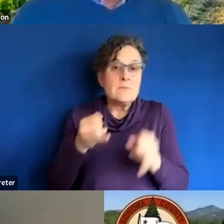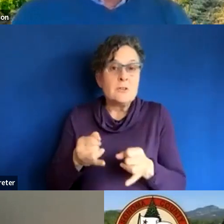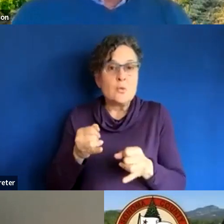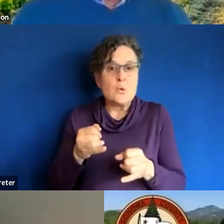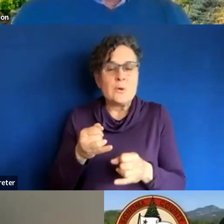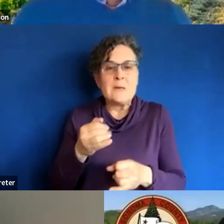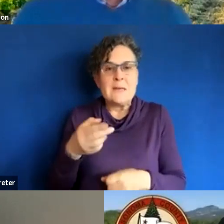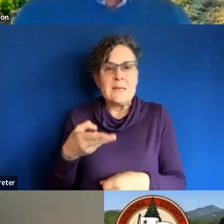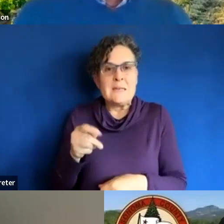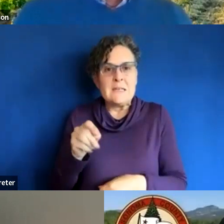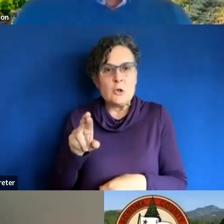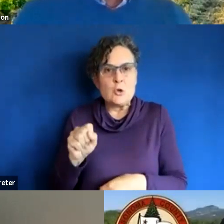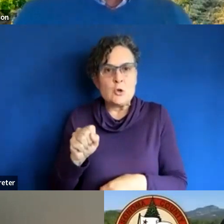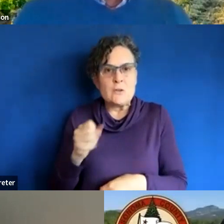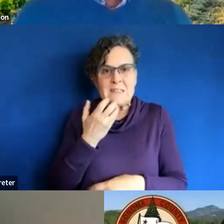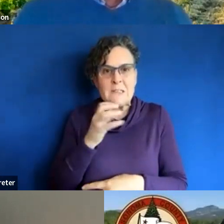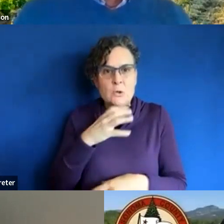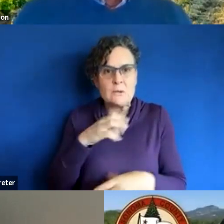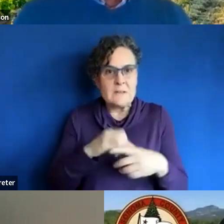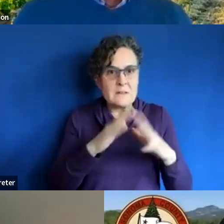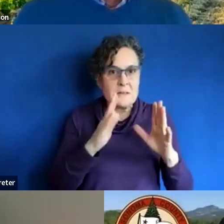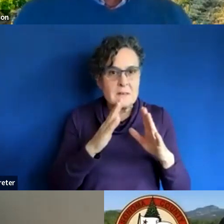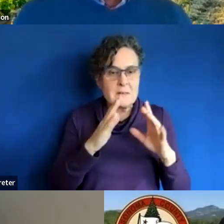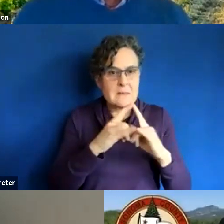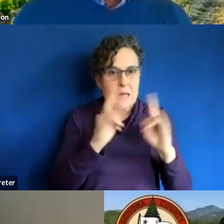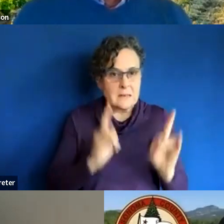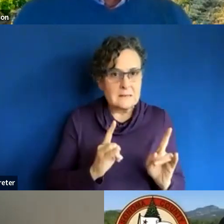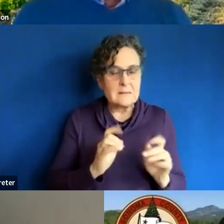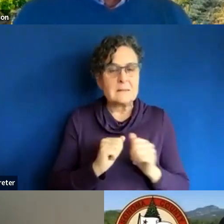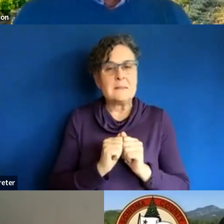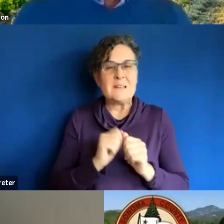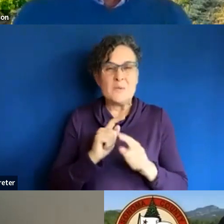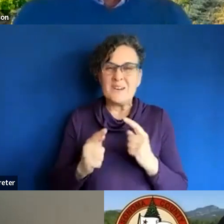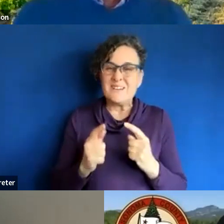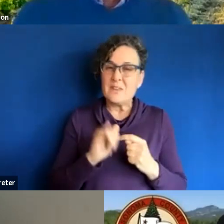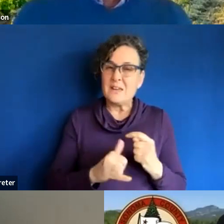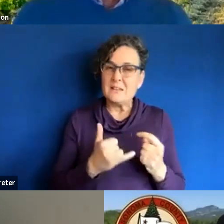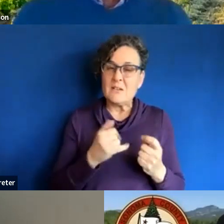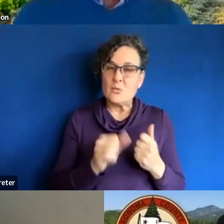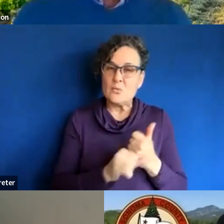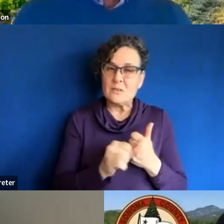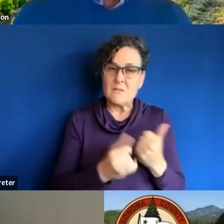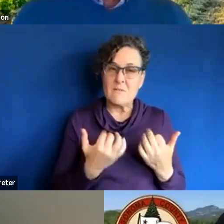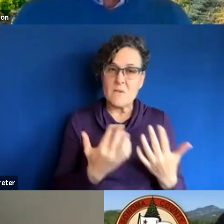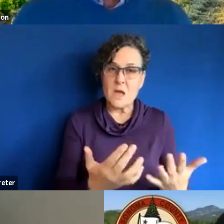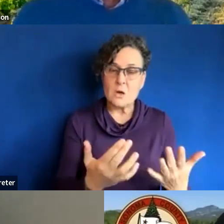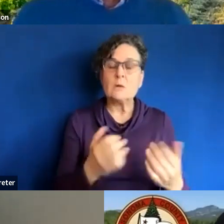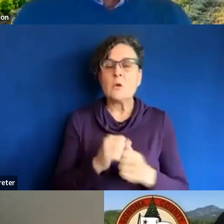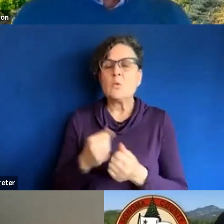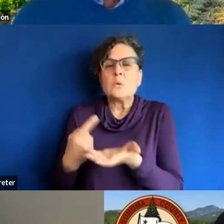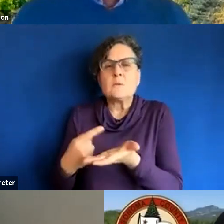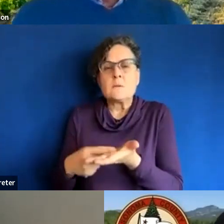risk. We'll work with Permit Sonoma as the permitting agency to make sure that we're complying with the building code. There will be